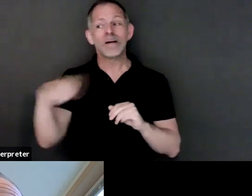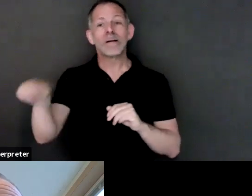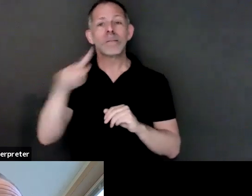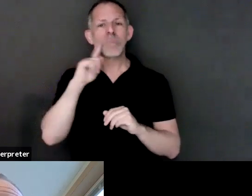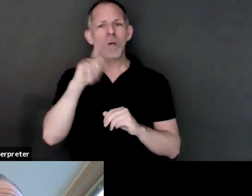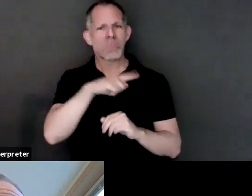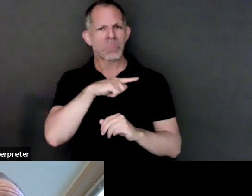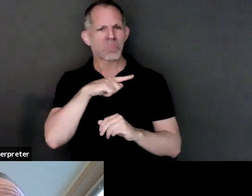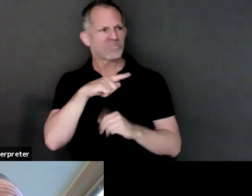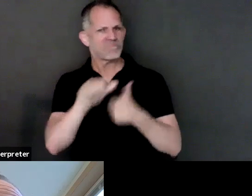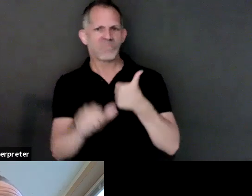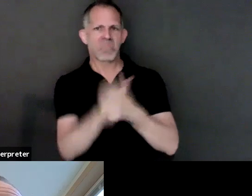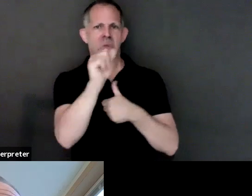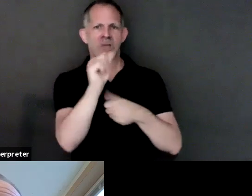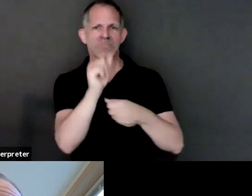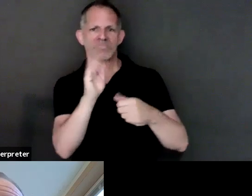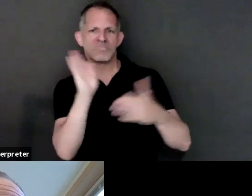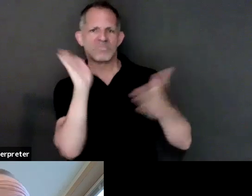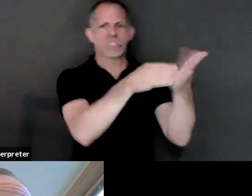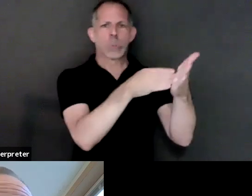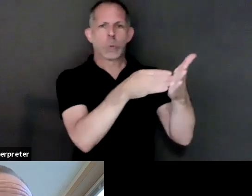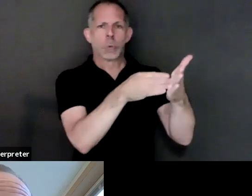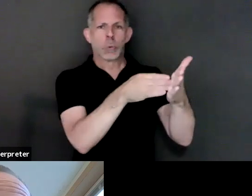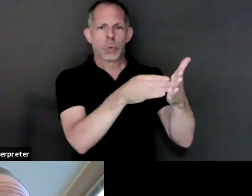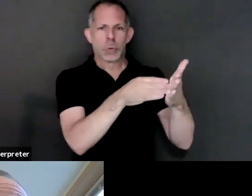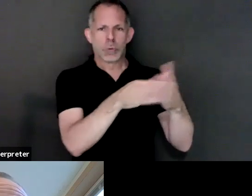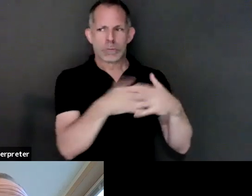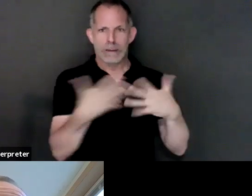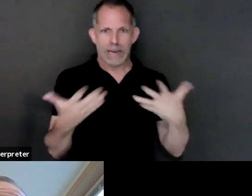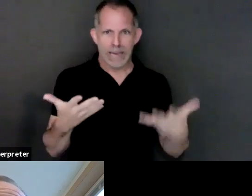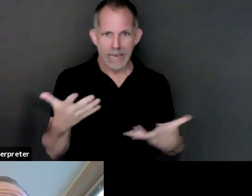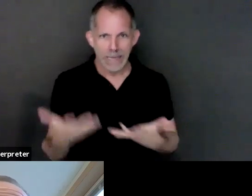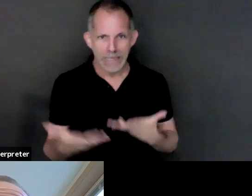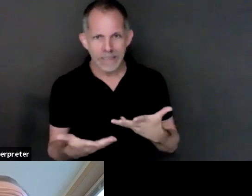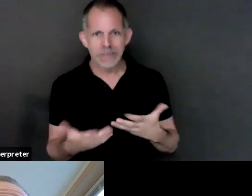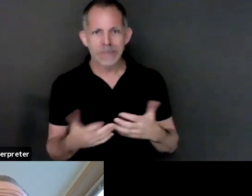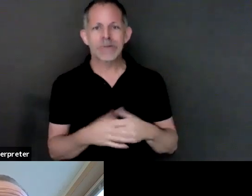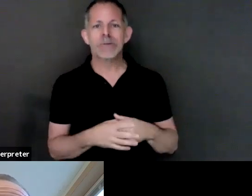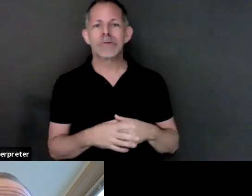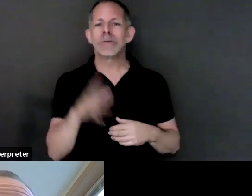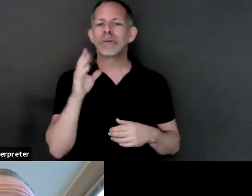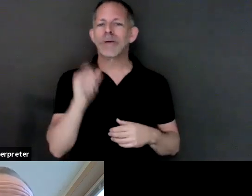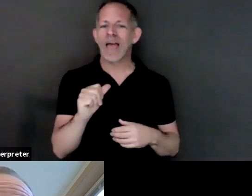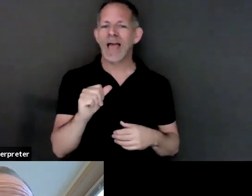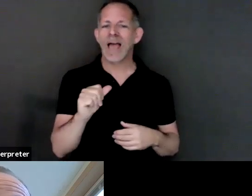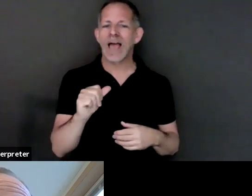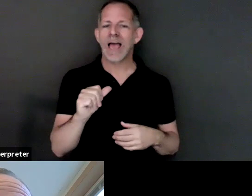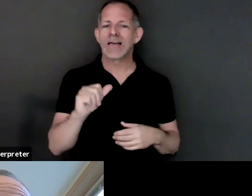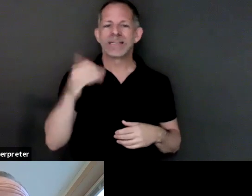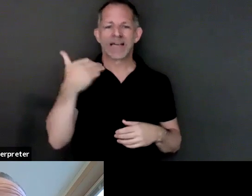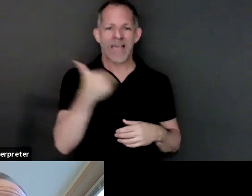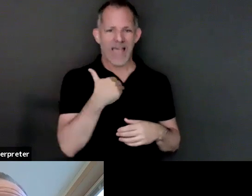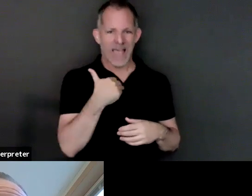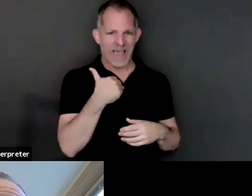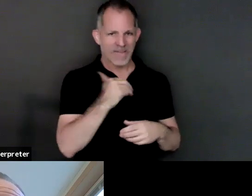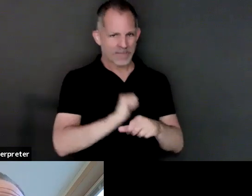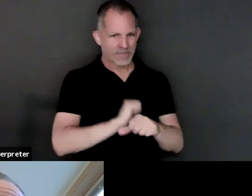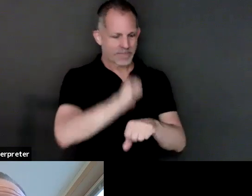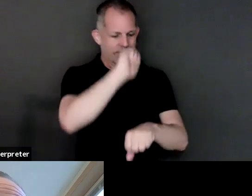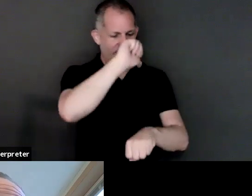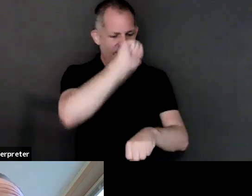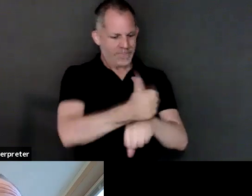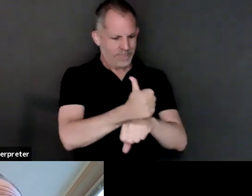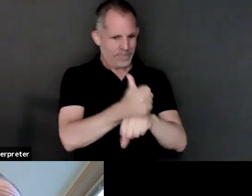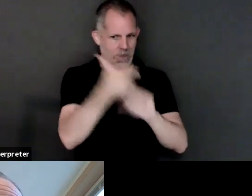community-wide will and a method of enforcement to do so. And in my judgment, we don't have that right